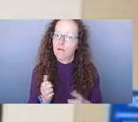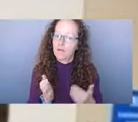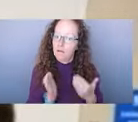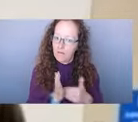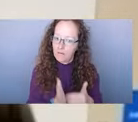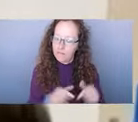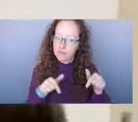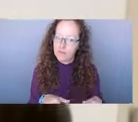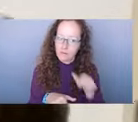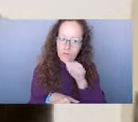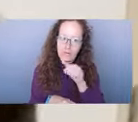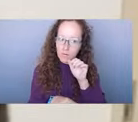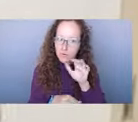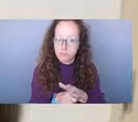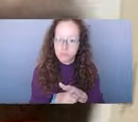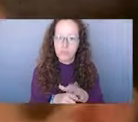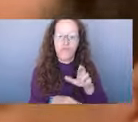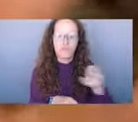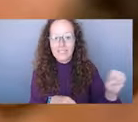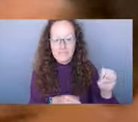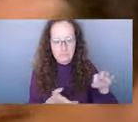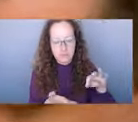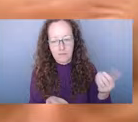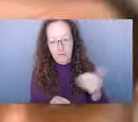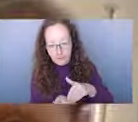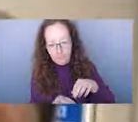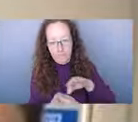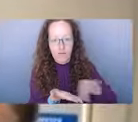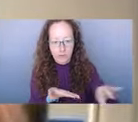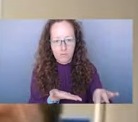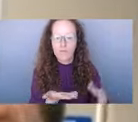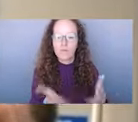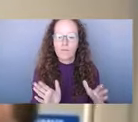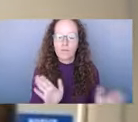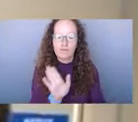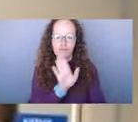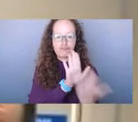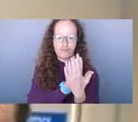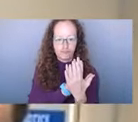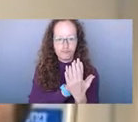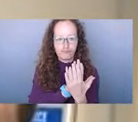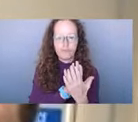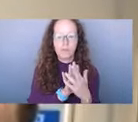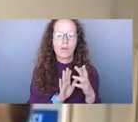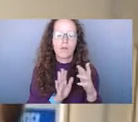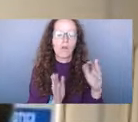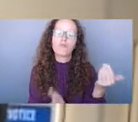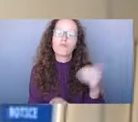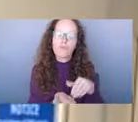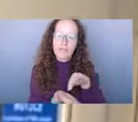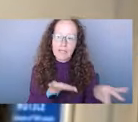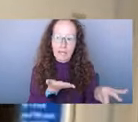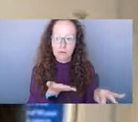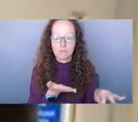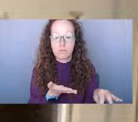prevalent in the state of Arizona. So we then put a label, a recount label. We use the exact same boxes that we use for the